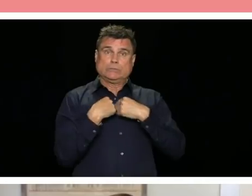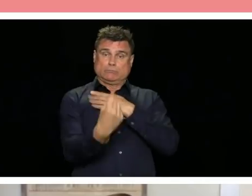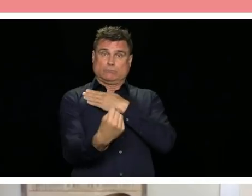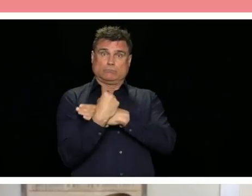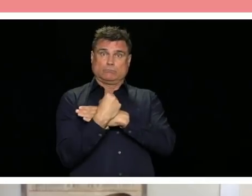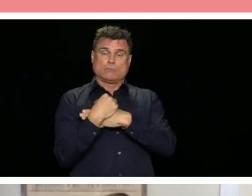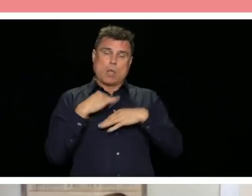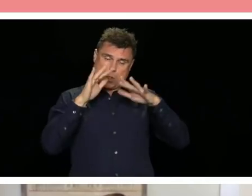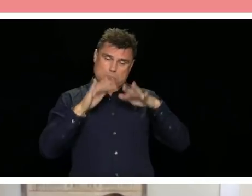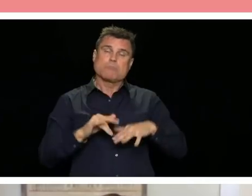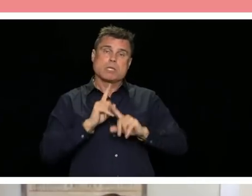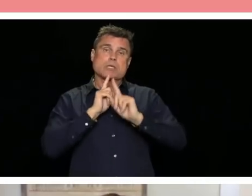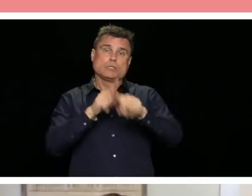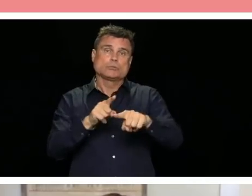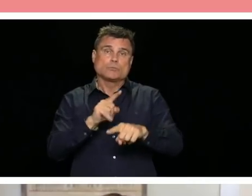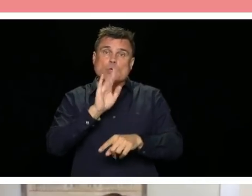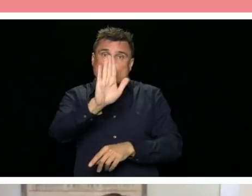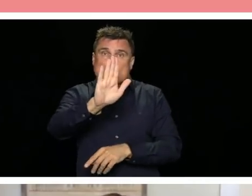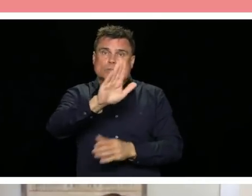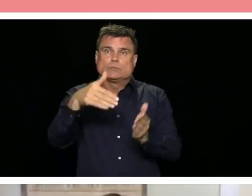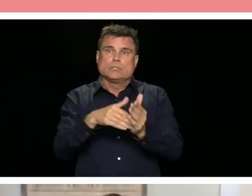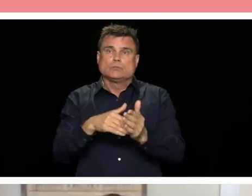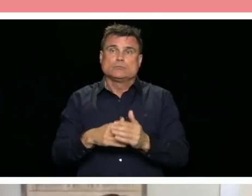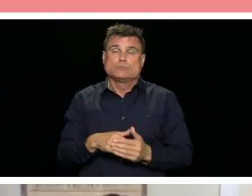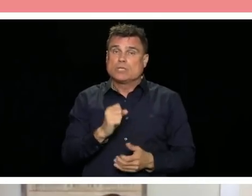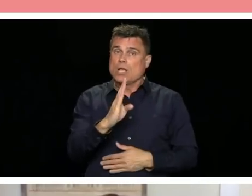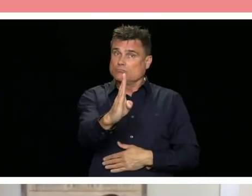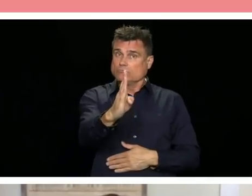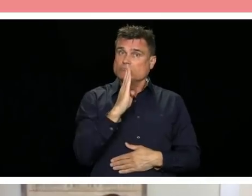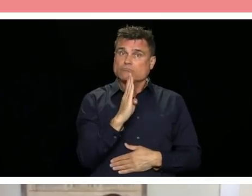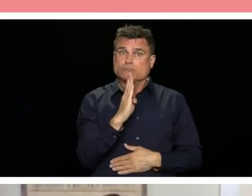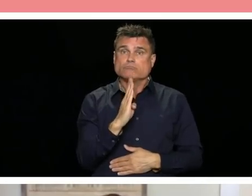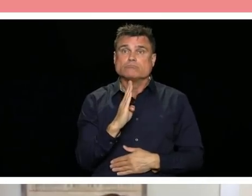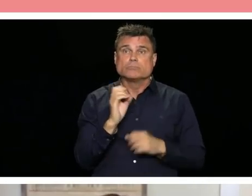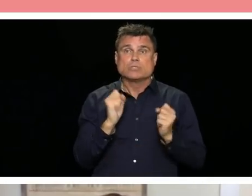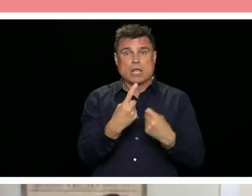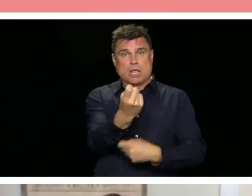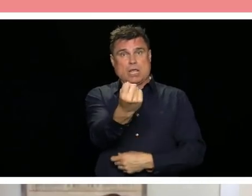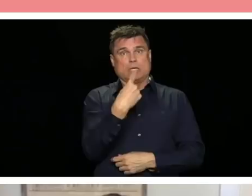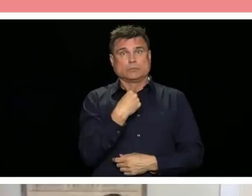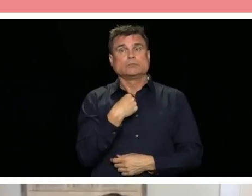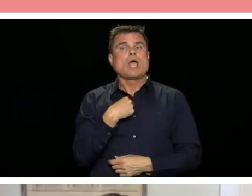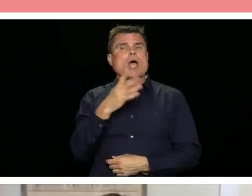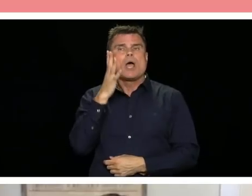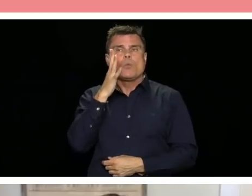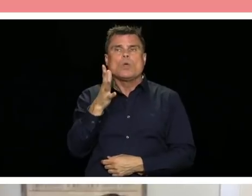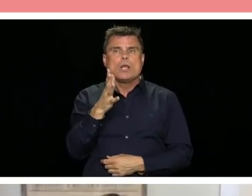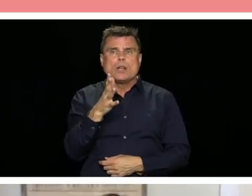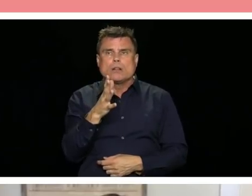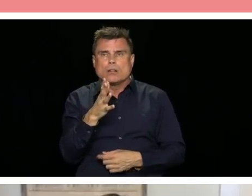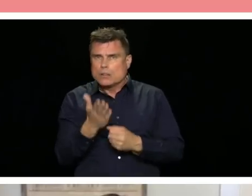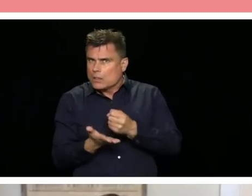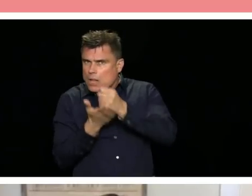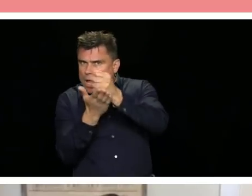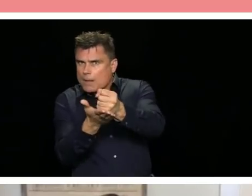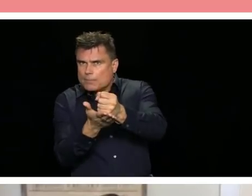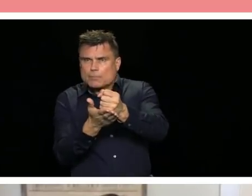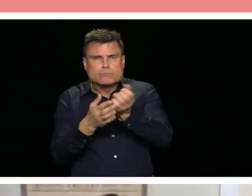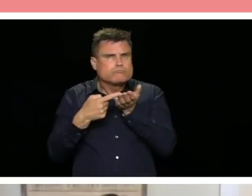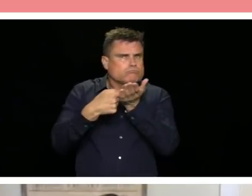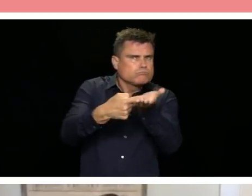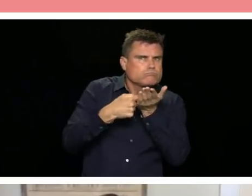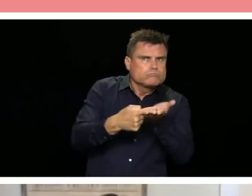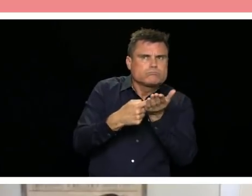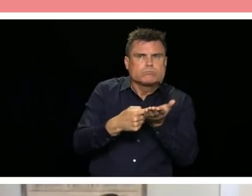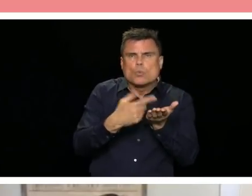cc.minister@gov.bc.ca, and we are, we'll definitely look into individual scenarios and situations to try to provide support. Thank you, Minister. So